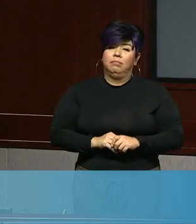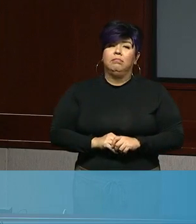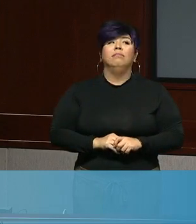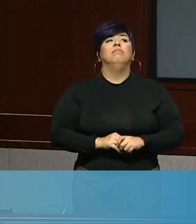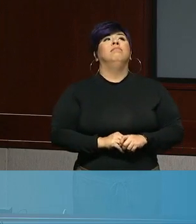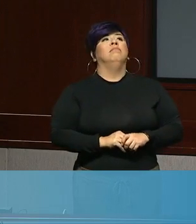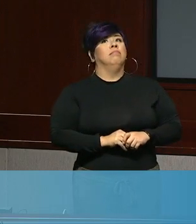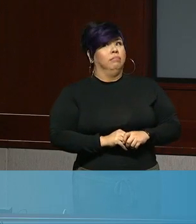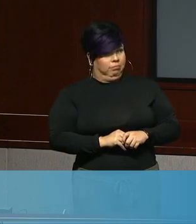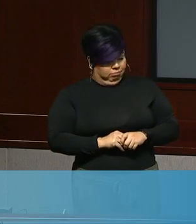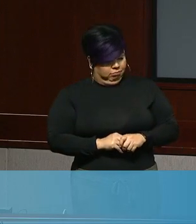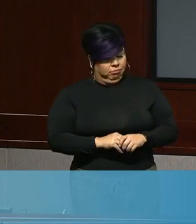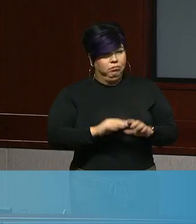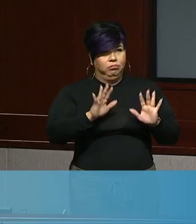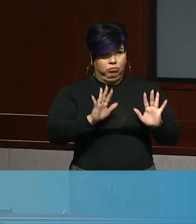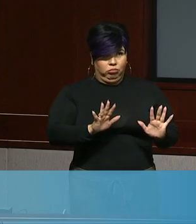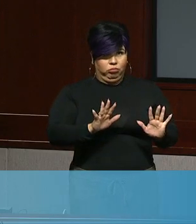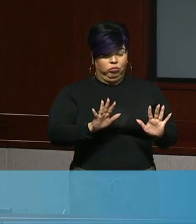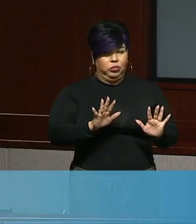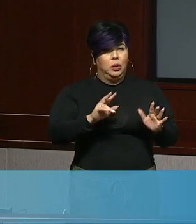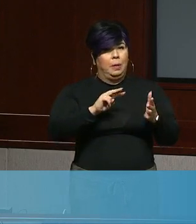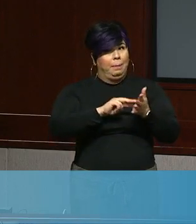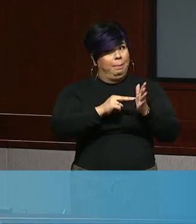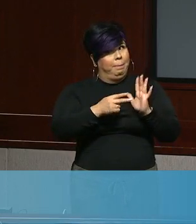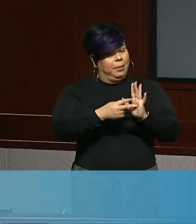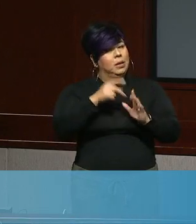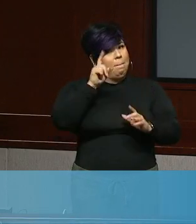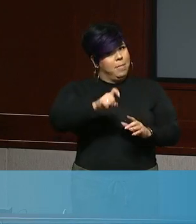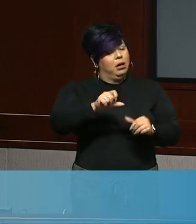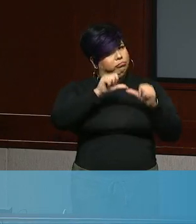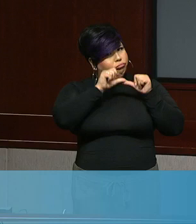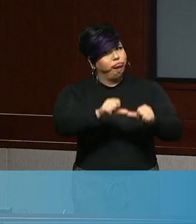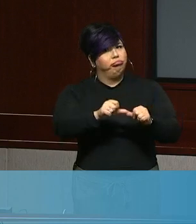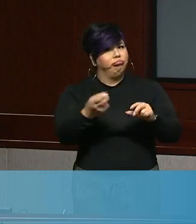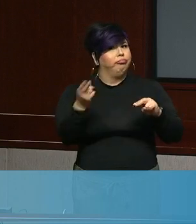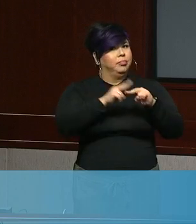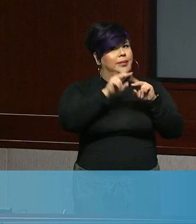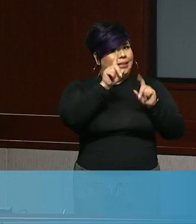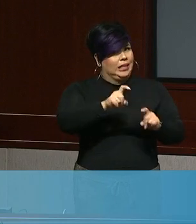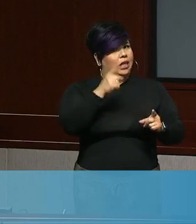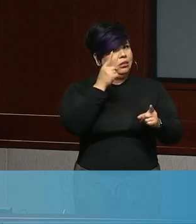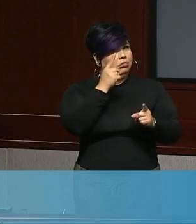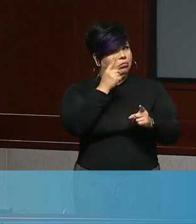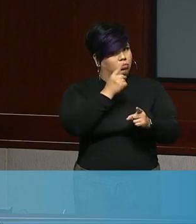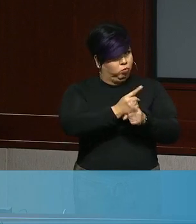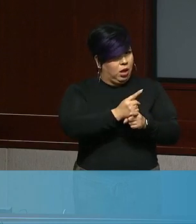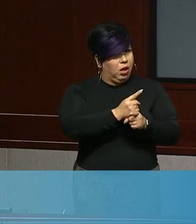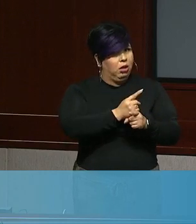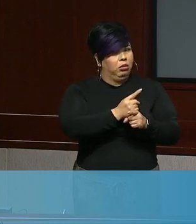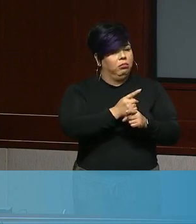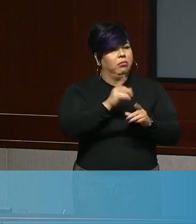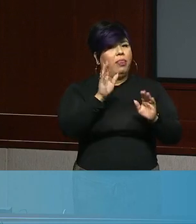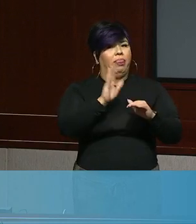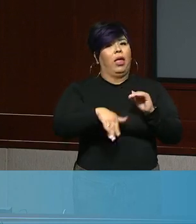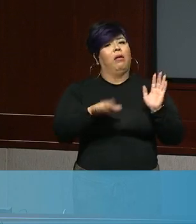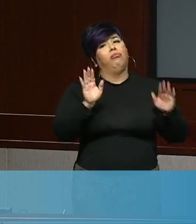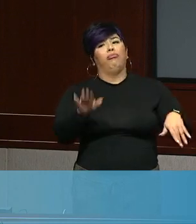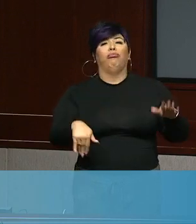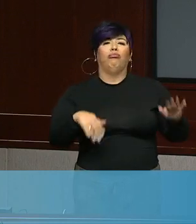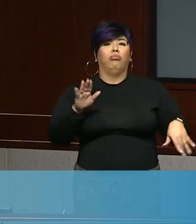Okay. So we still need to make sure our testing levels are more elevated than they have been in previous weeks